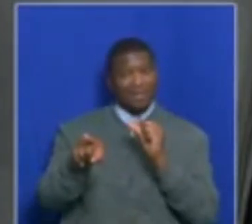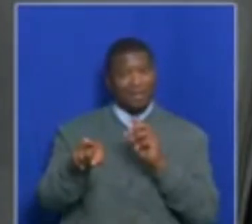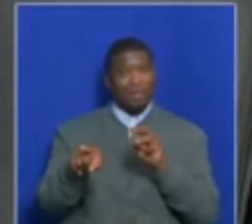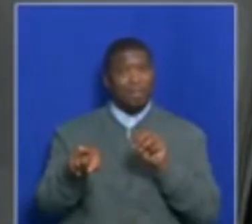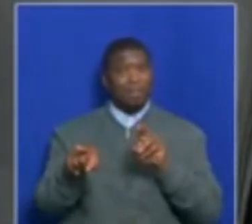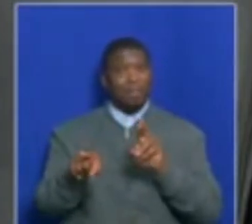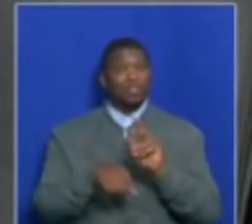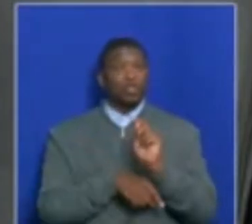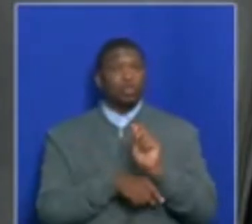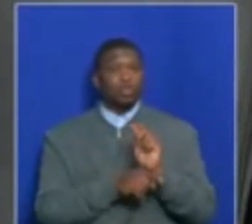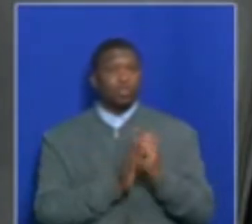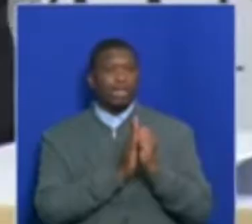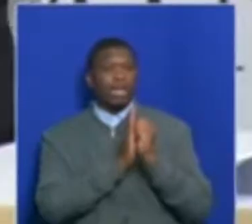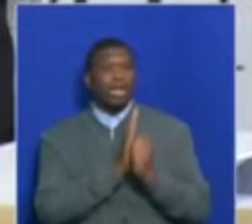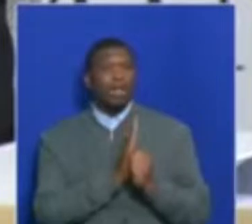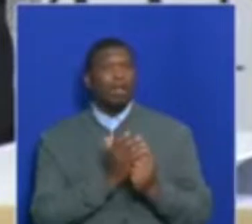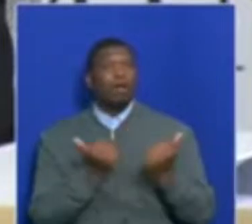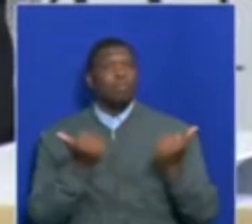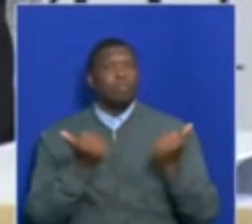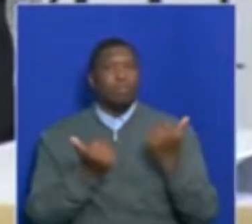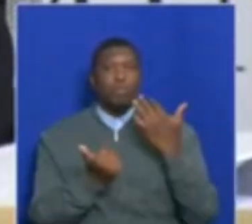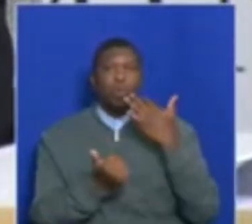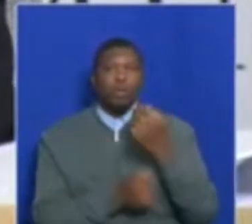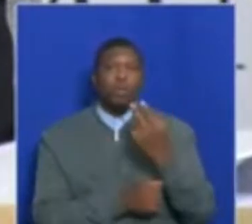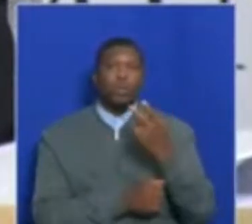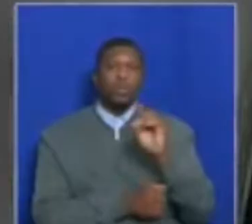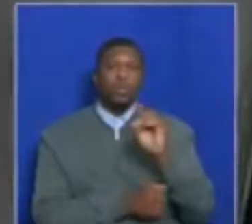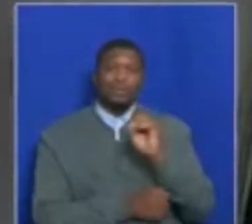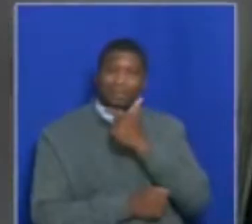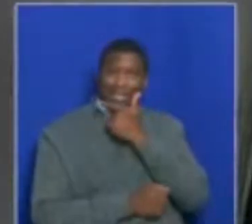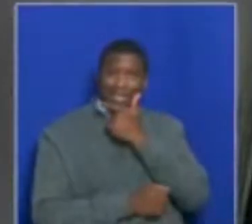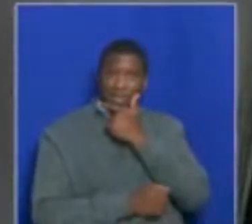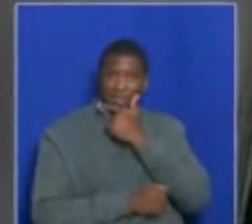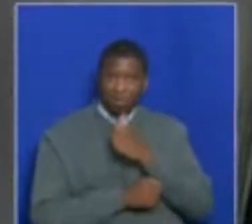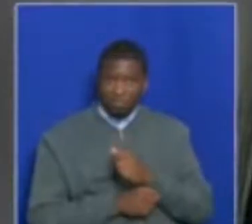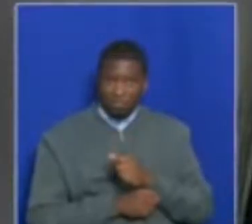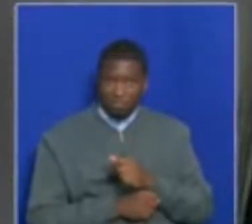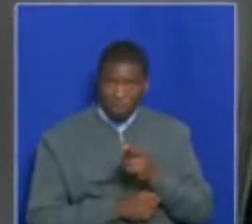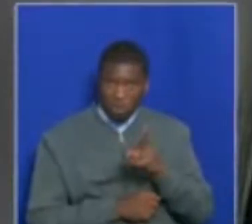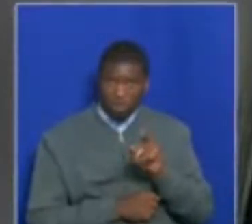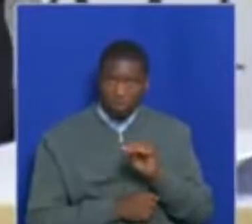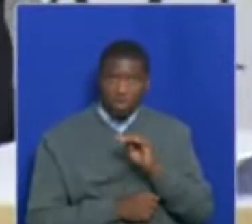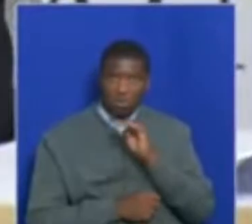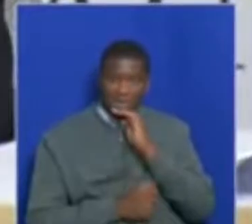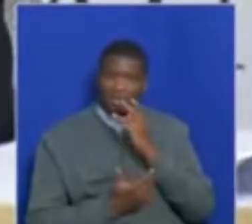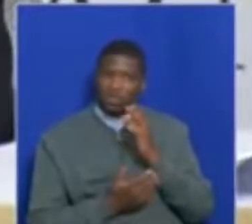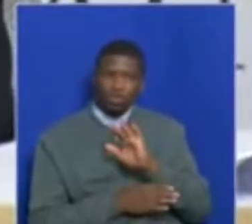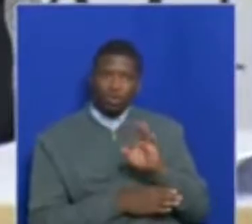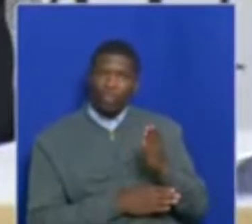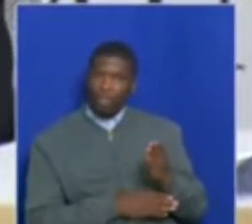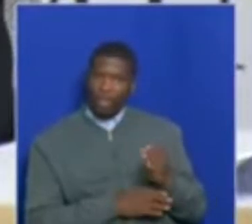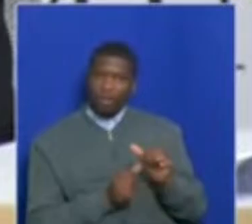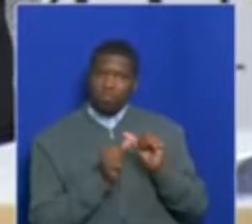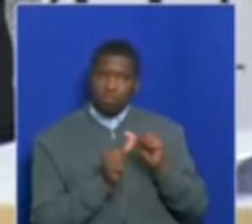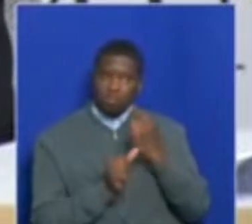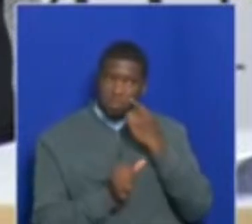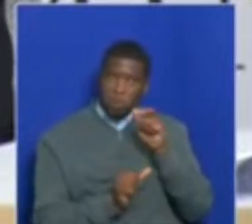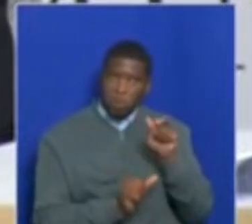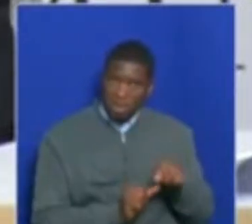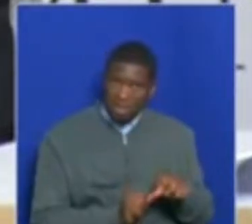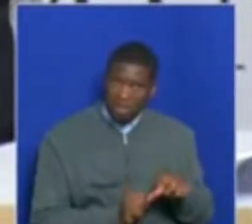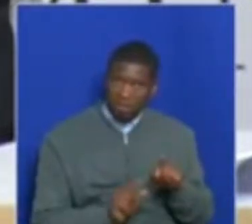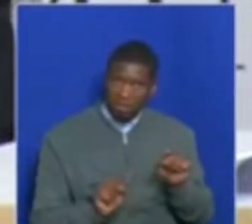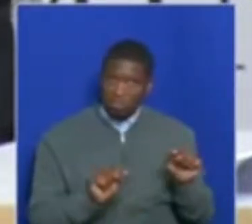killed on the 20th of December. That's correct. So he was no longer available to be a witness A against witness. Mr. Loftus. That's